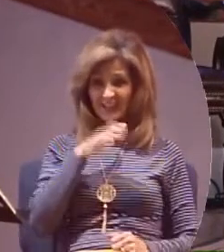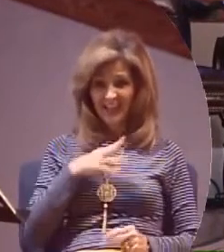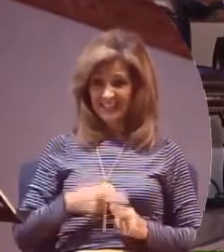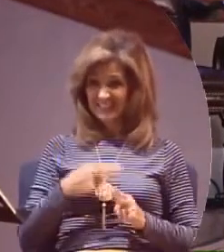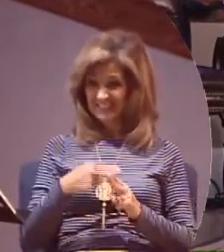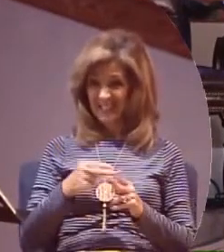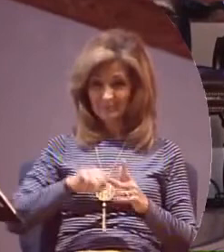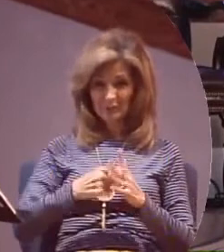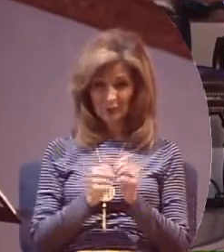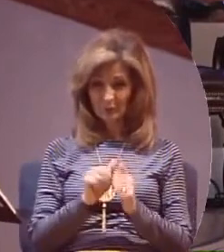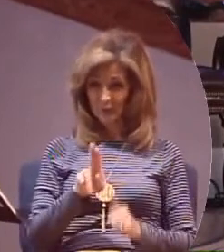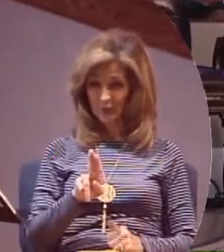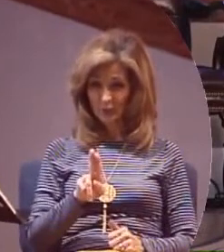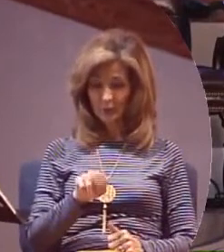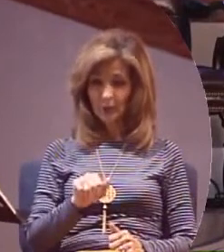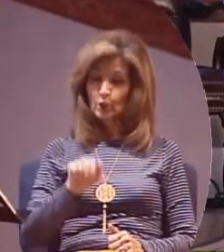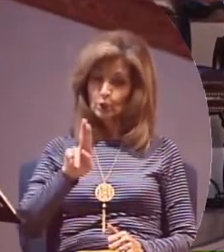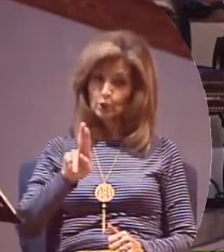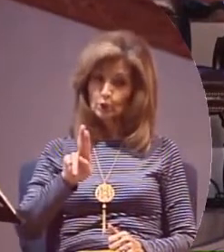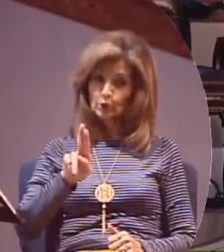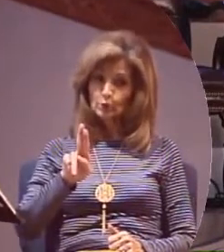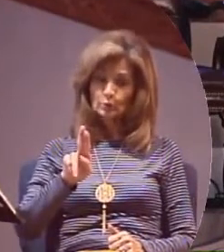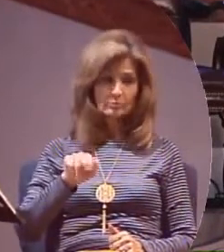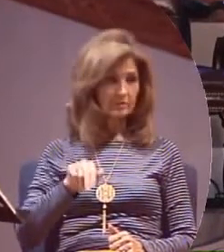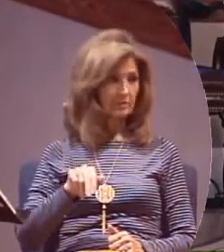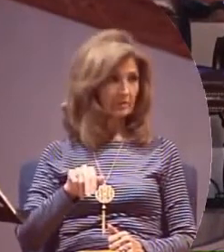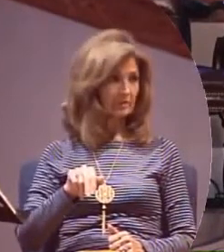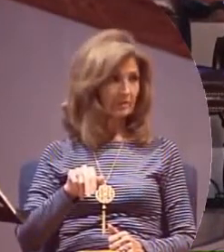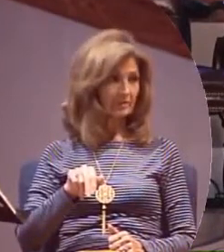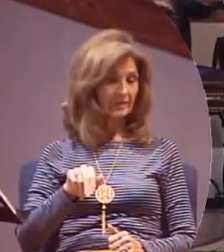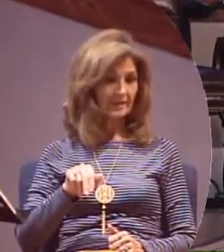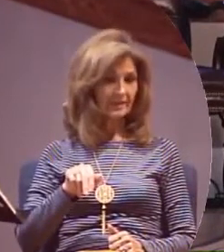U. Is anybody in here Eula? That's not you. Eula?